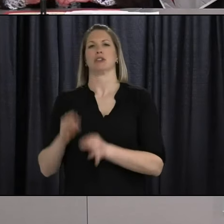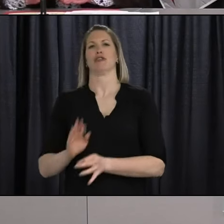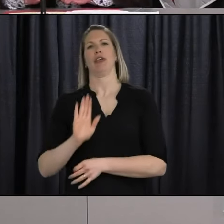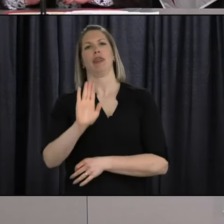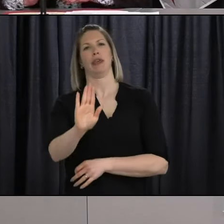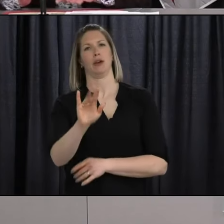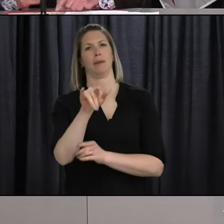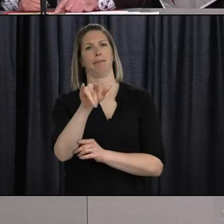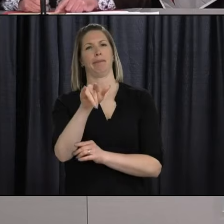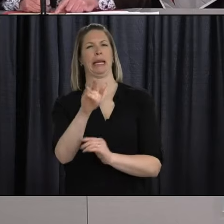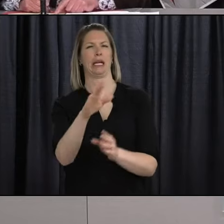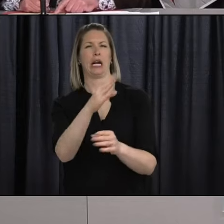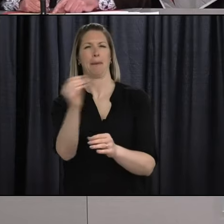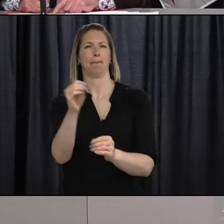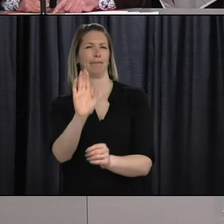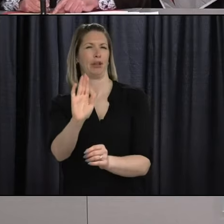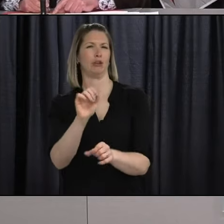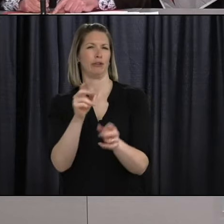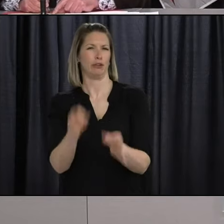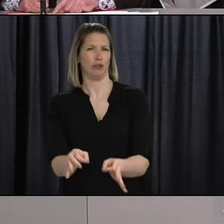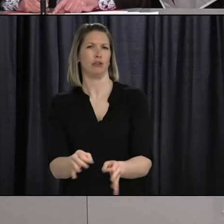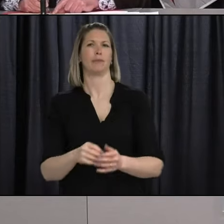Please go ahead.